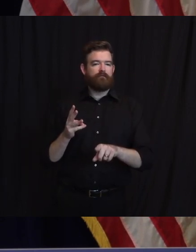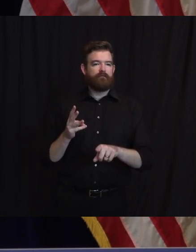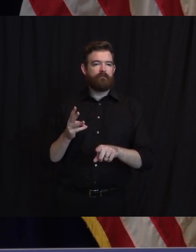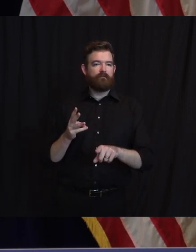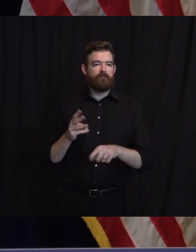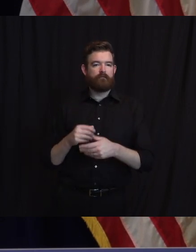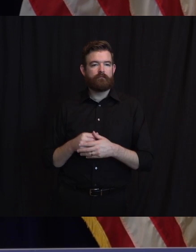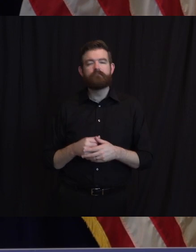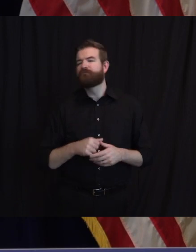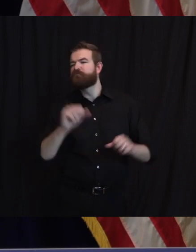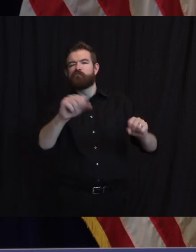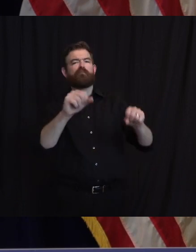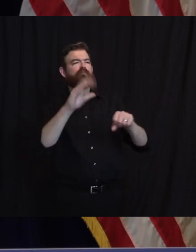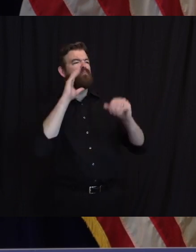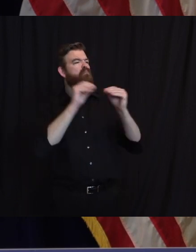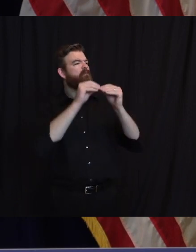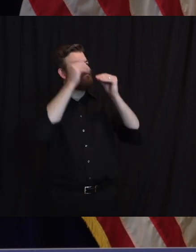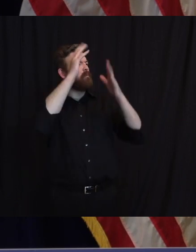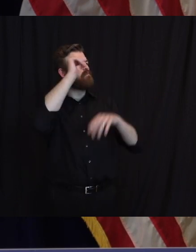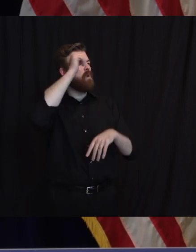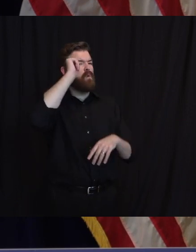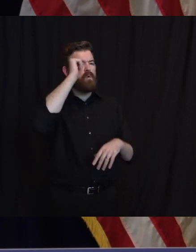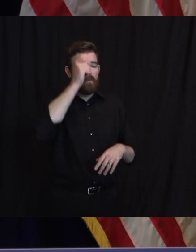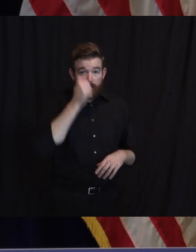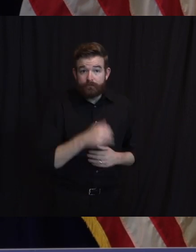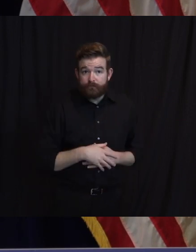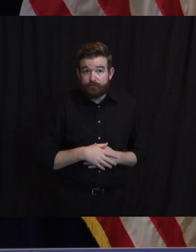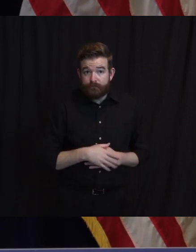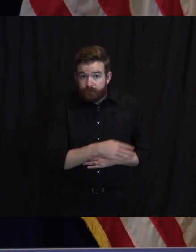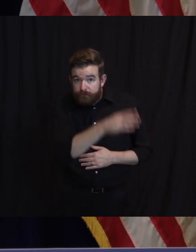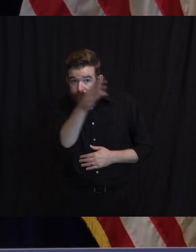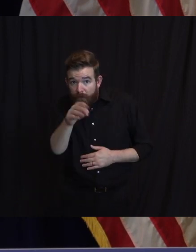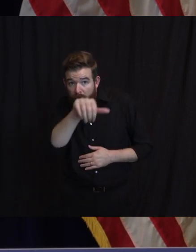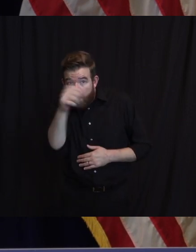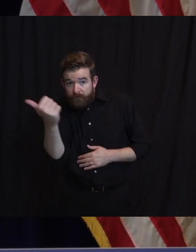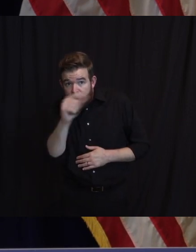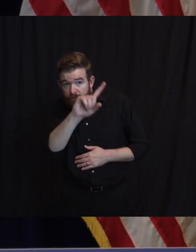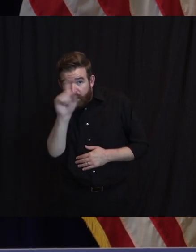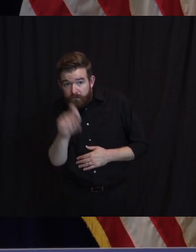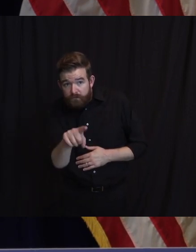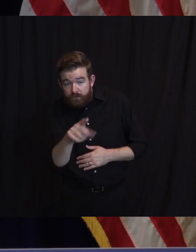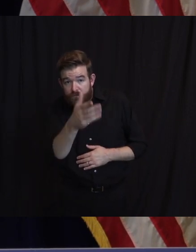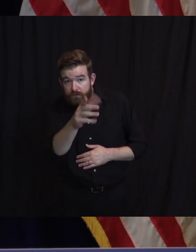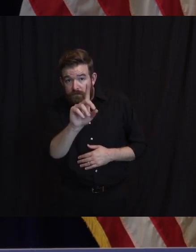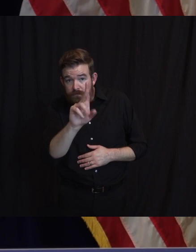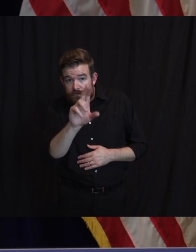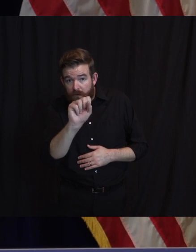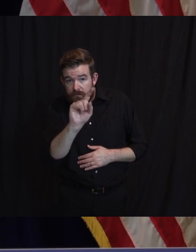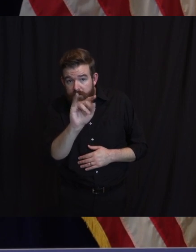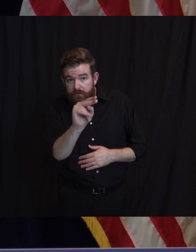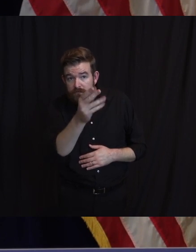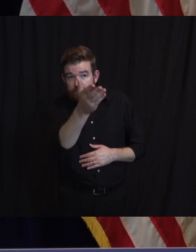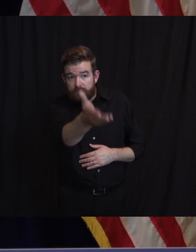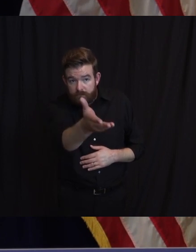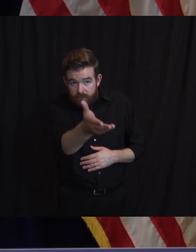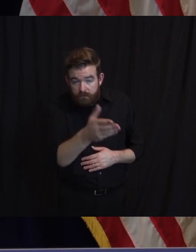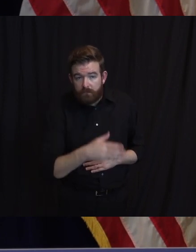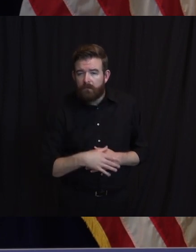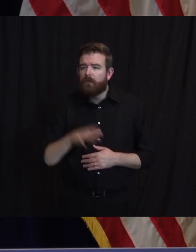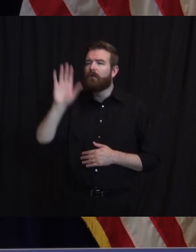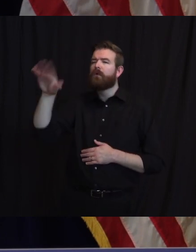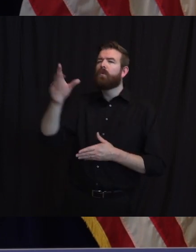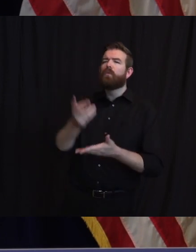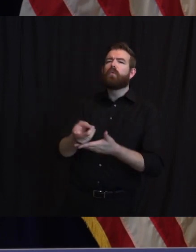We'll go back to Dustin. Good afternoon. Good afternoon. 2 weeks ago, legislature sent you a bill called